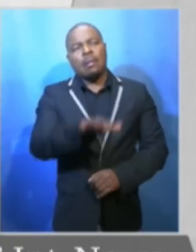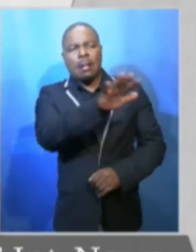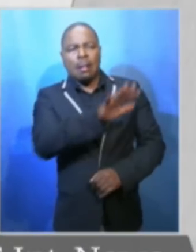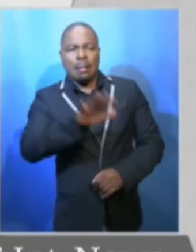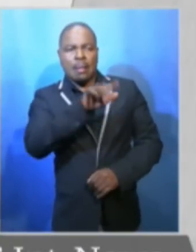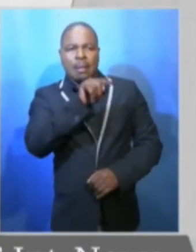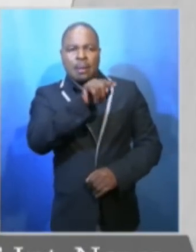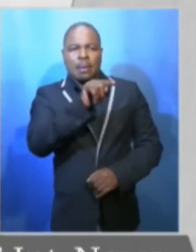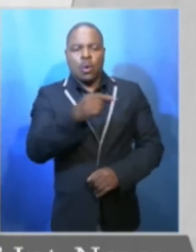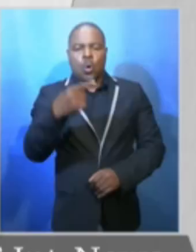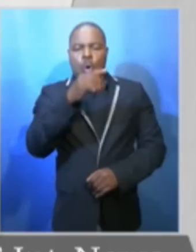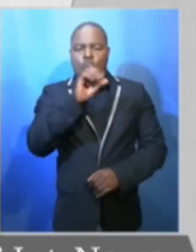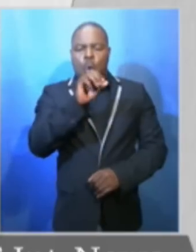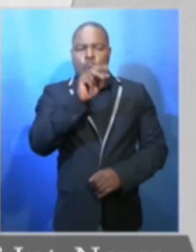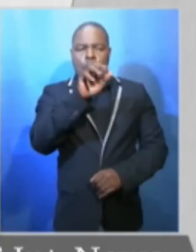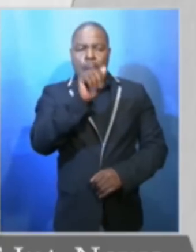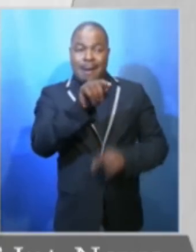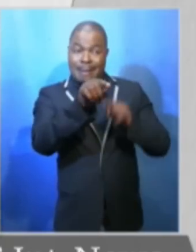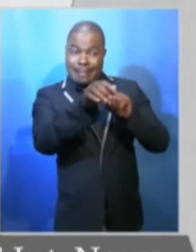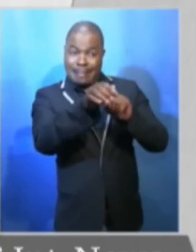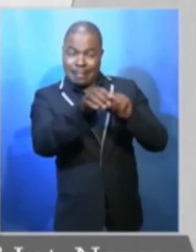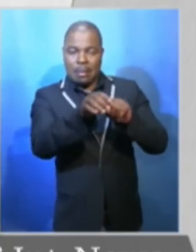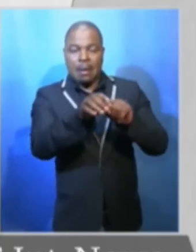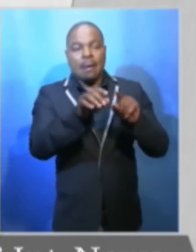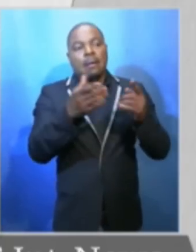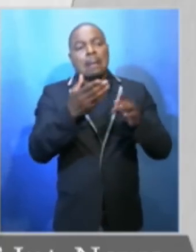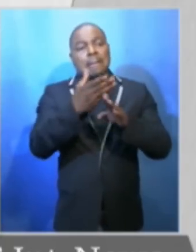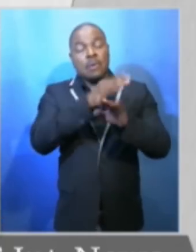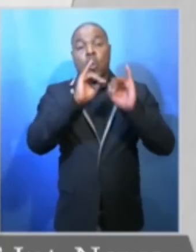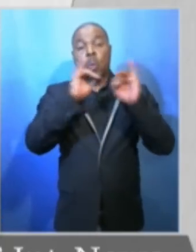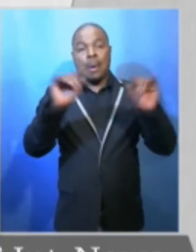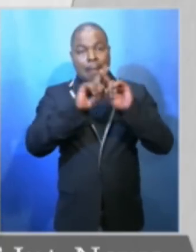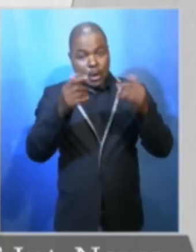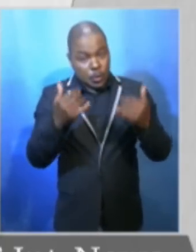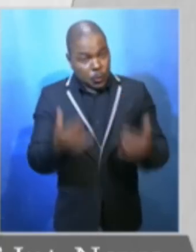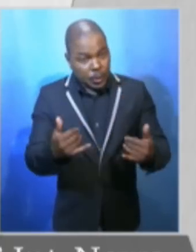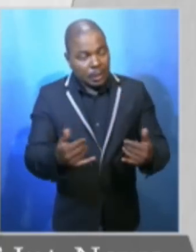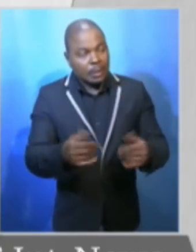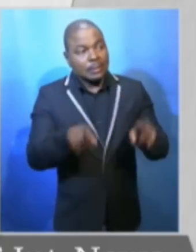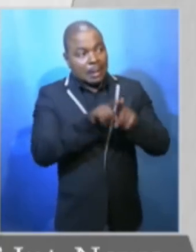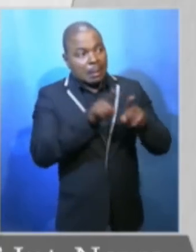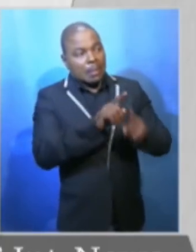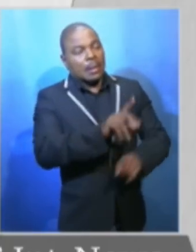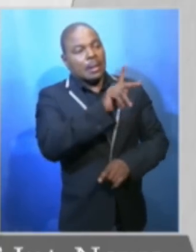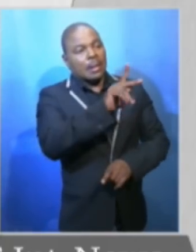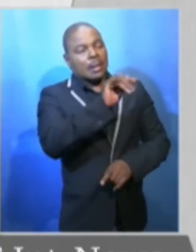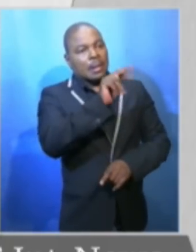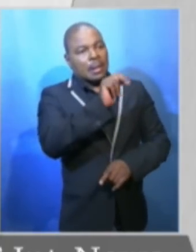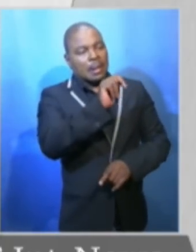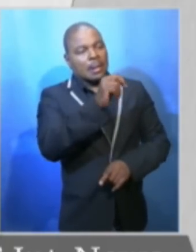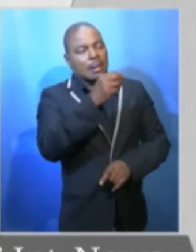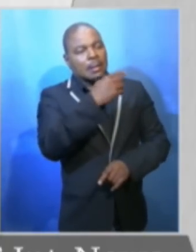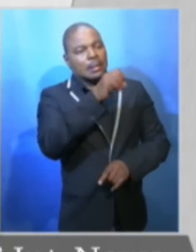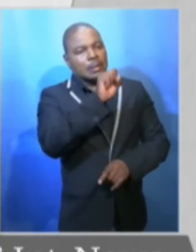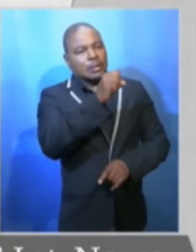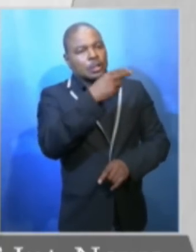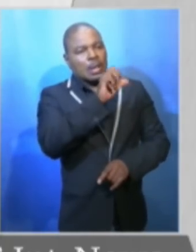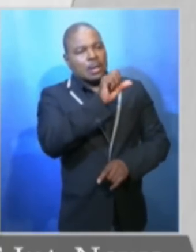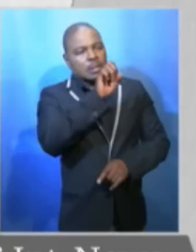ke Goma, empa tsatsing la kajeno re bone motsemoholo Kinshasa le teng ho ba le boipelaetso